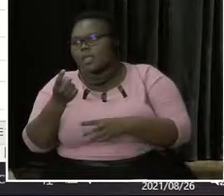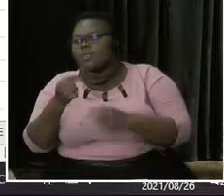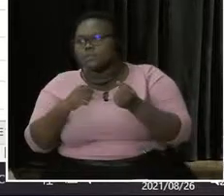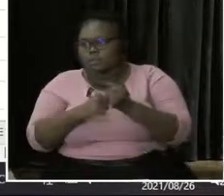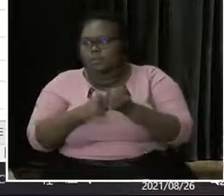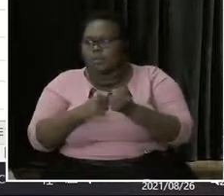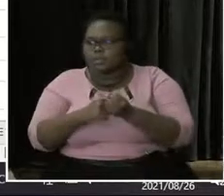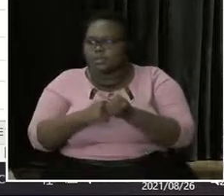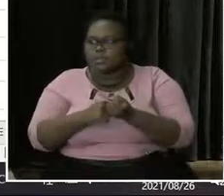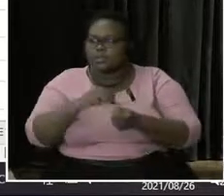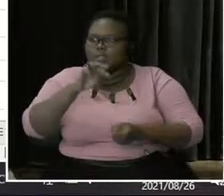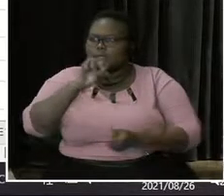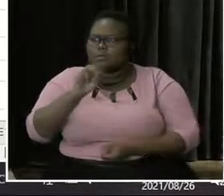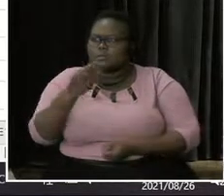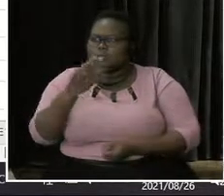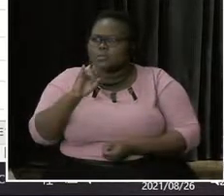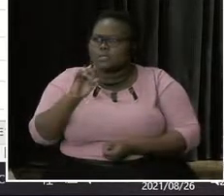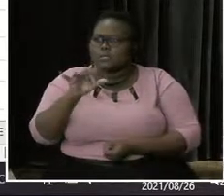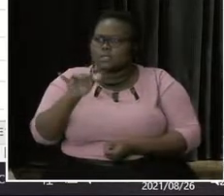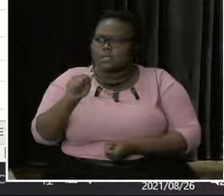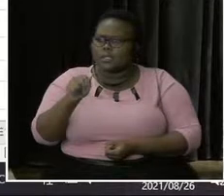Ntian.